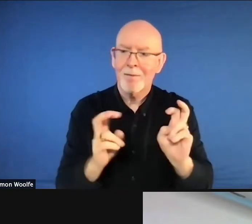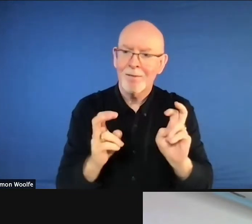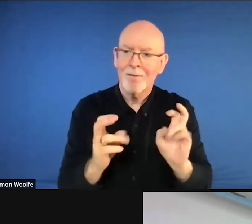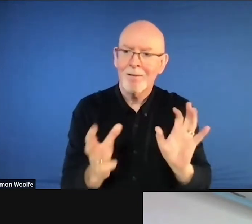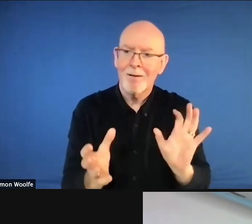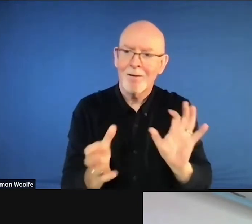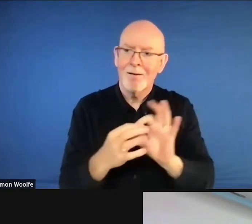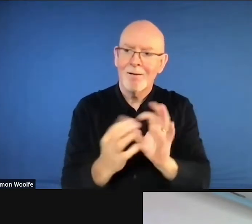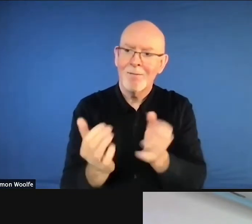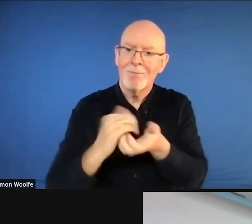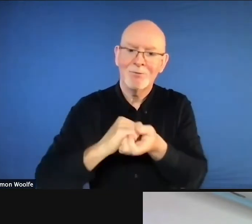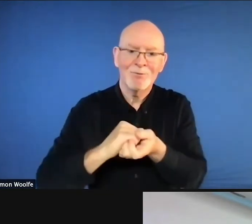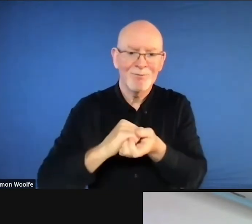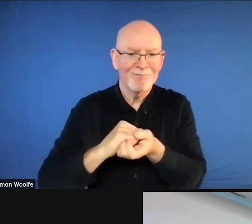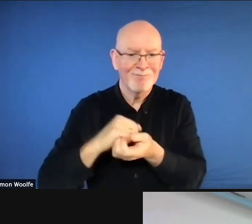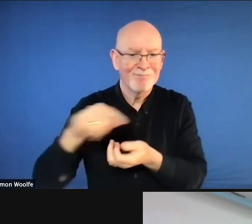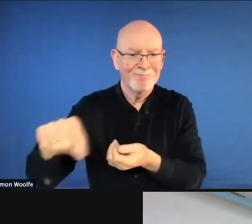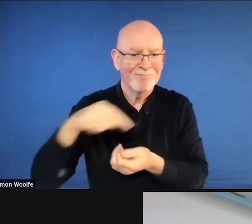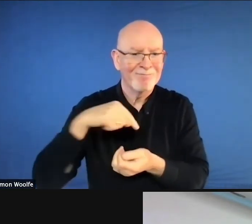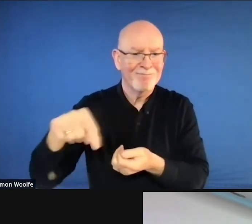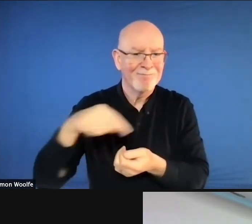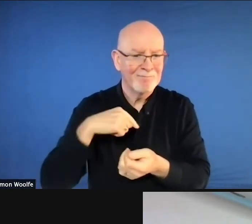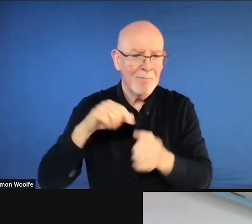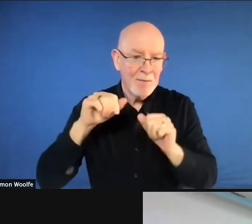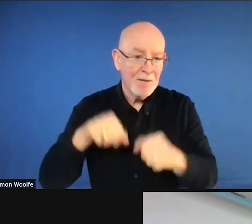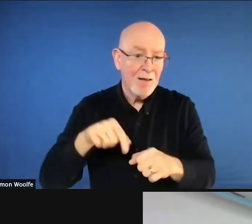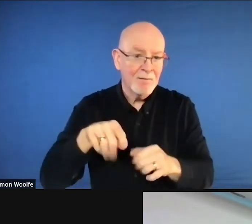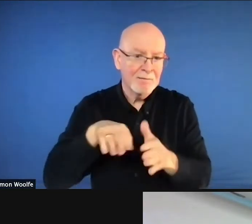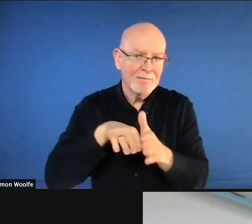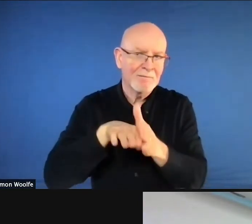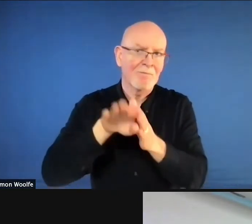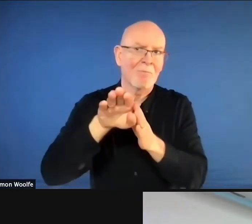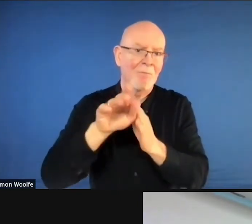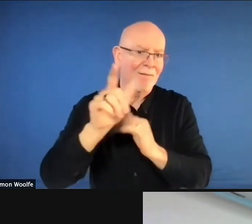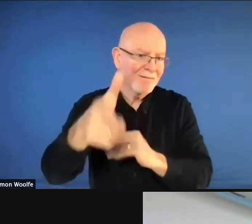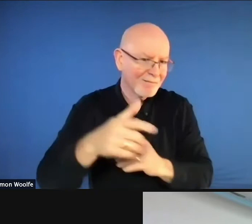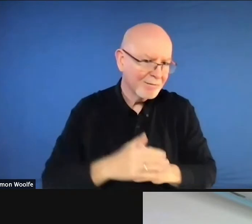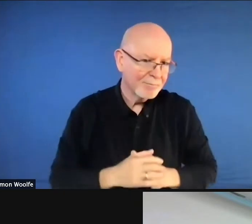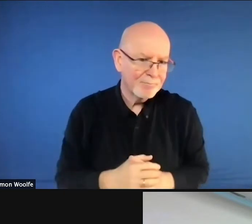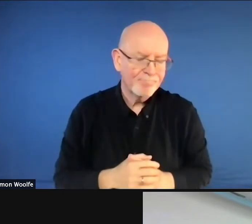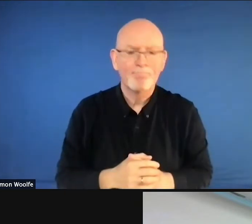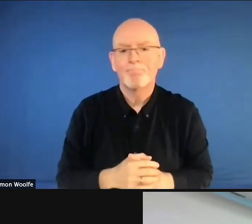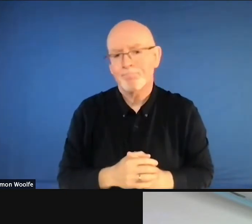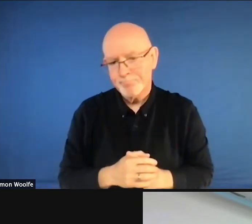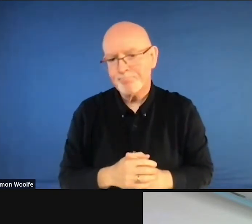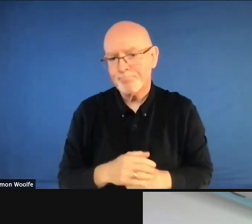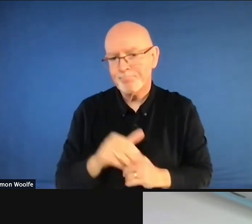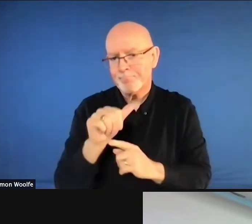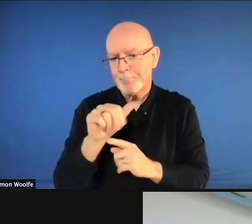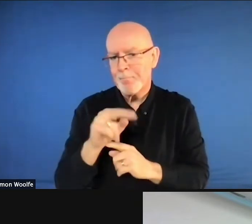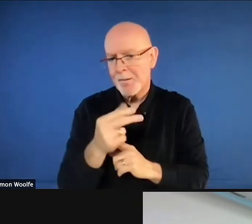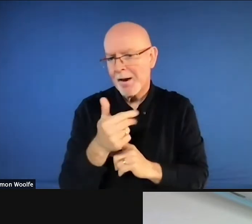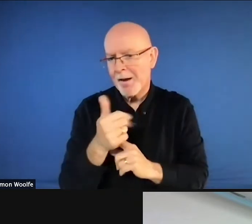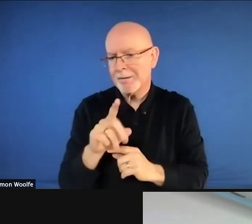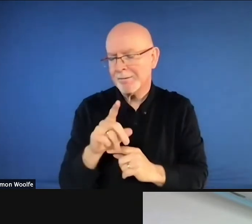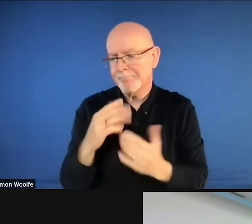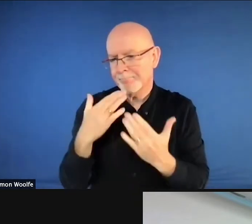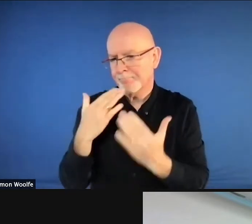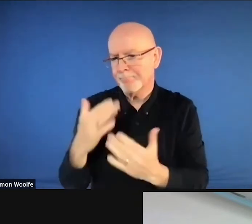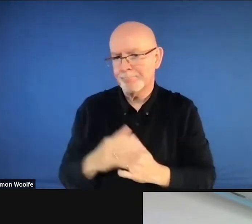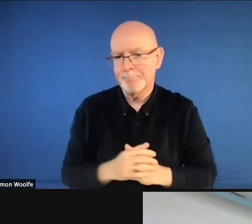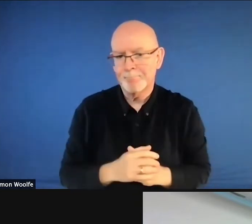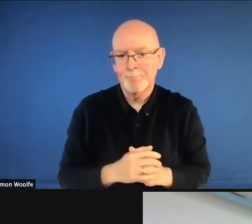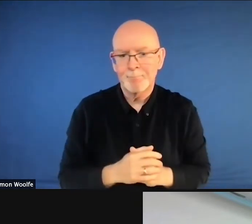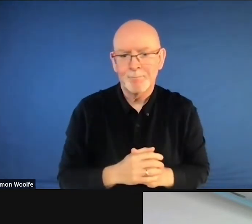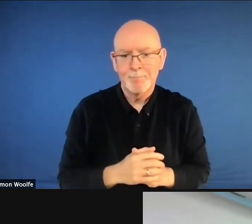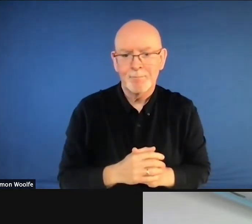you. Staying with you, Alfred, we have a question from Yolanda that I would like